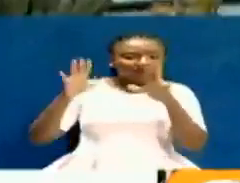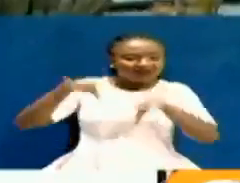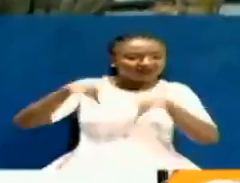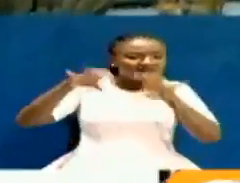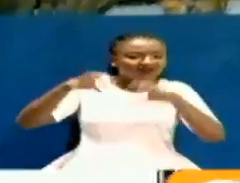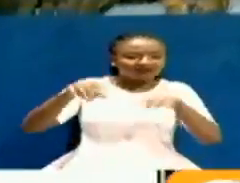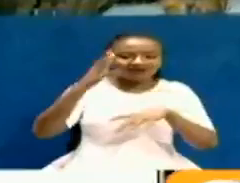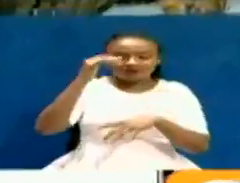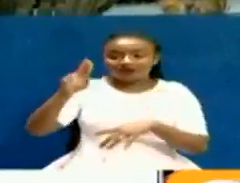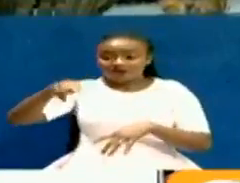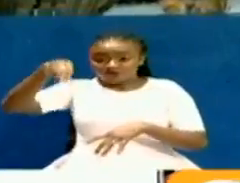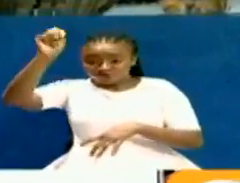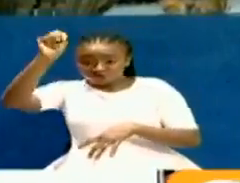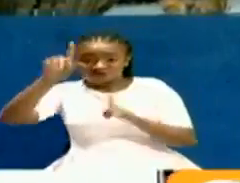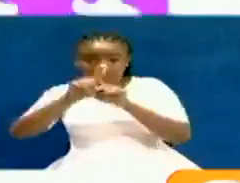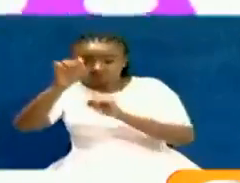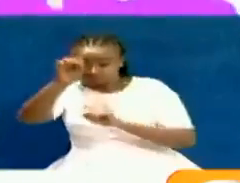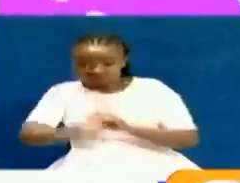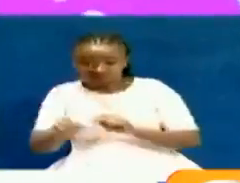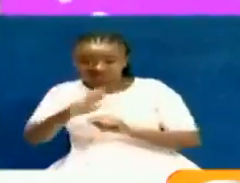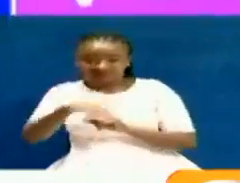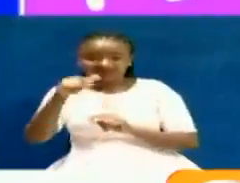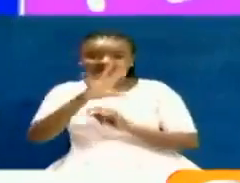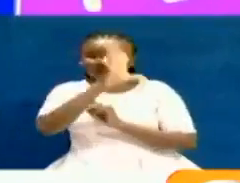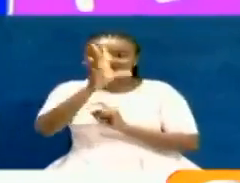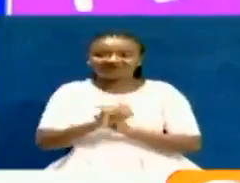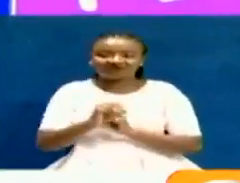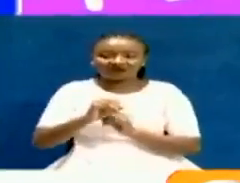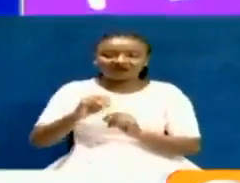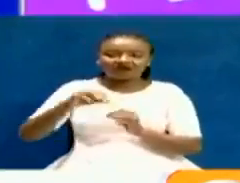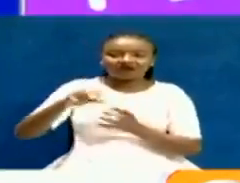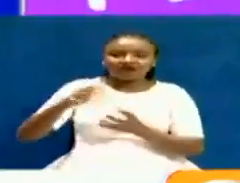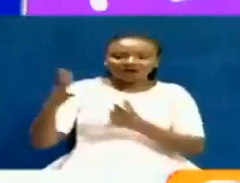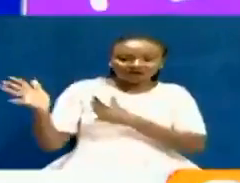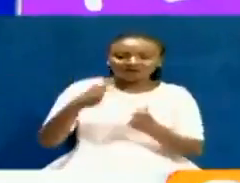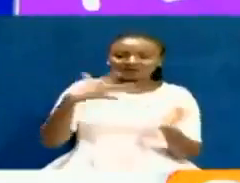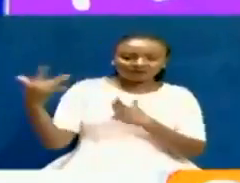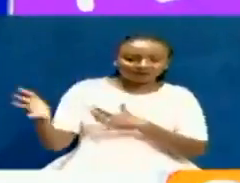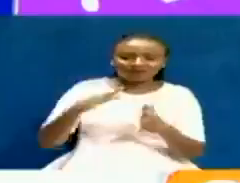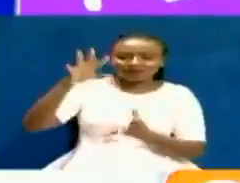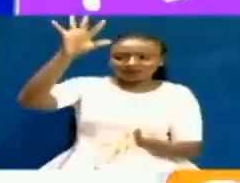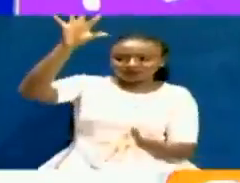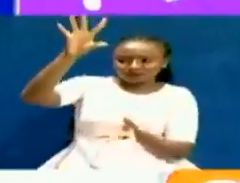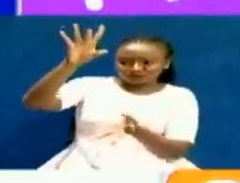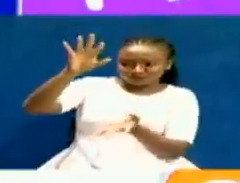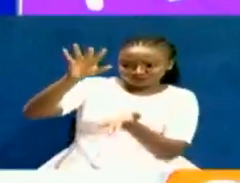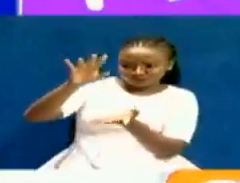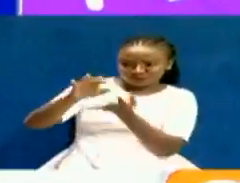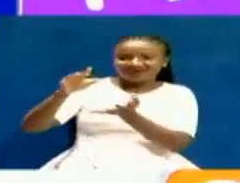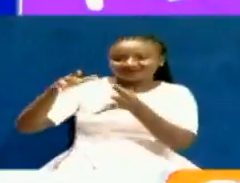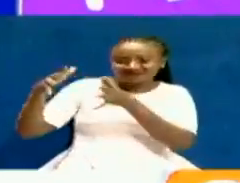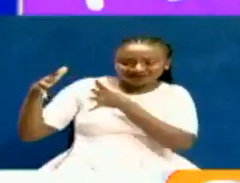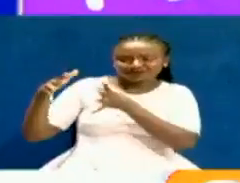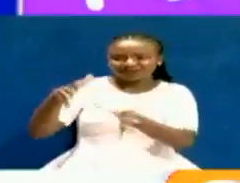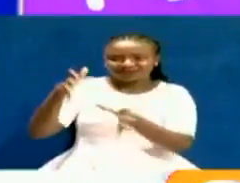pressure cells from both north and southern parts of the continent. It's being controlled from the south and the north. And the contours that you are seeing are